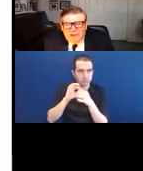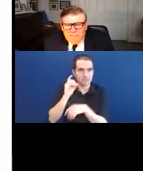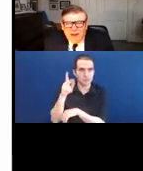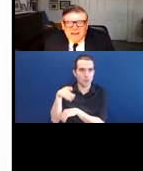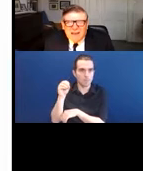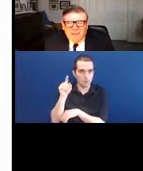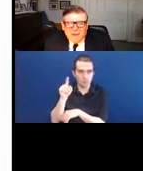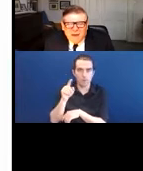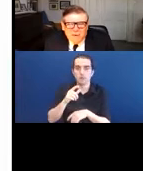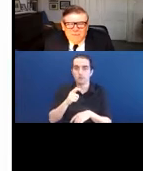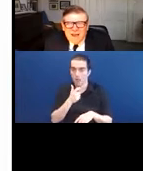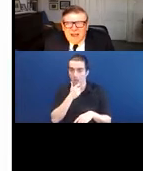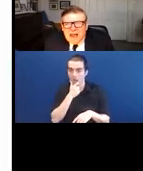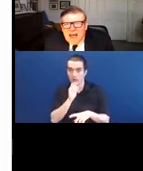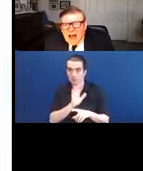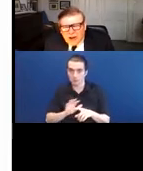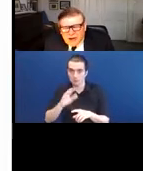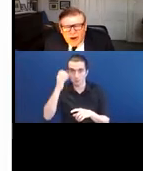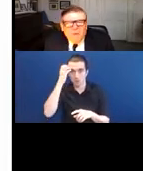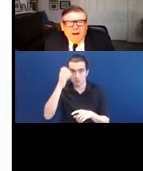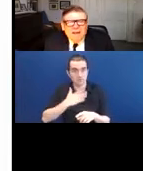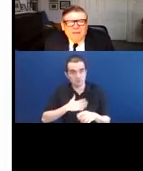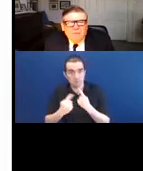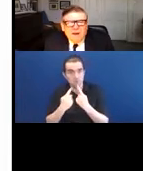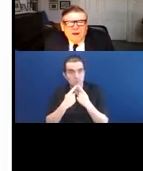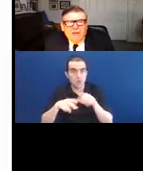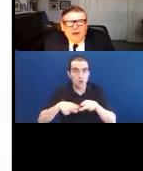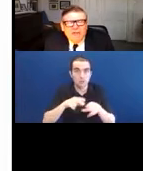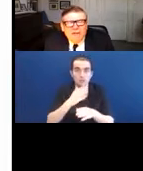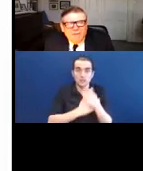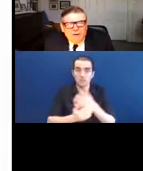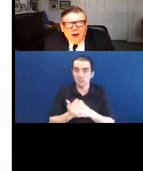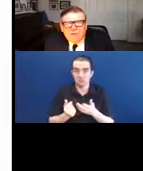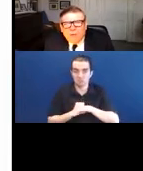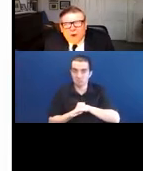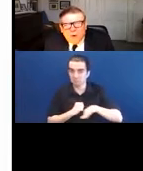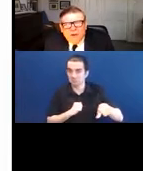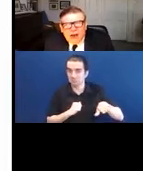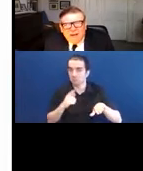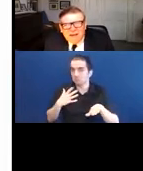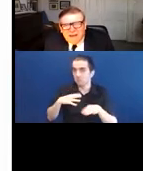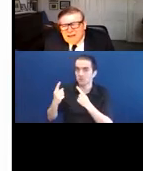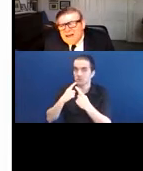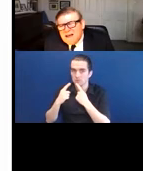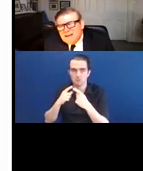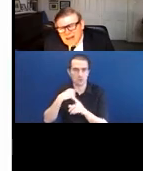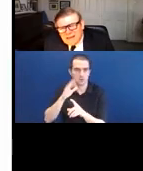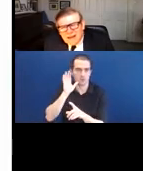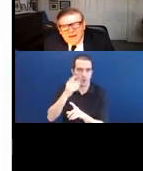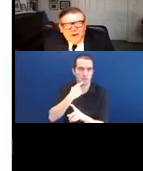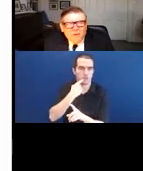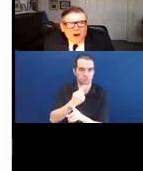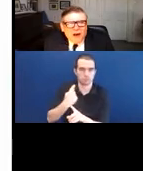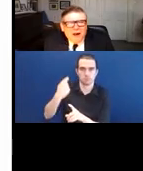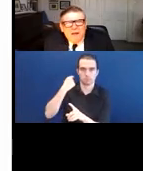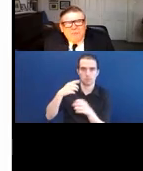organisations run by disabled people and controlled by disabled people and those run for us, what we call the charities. Yes, they